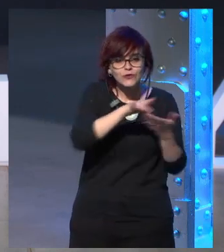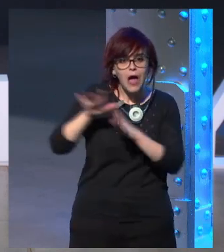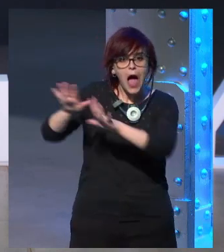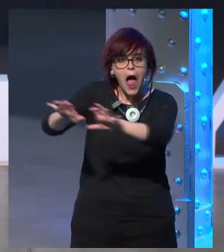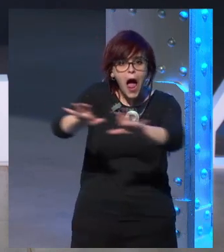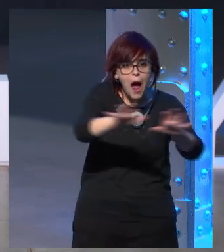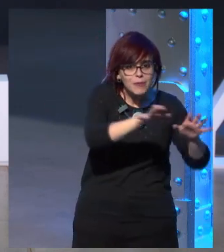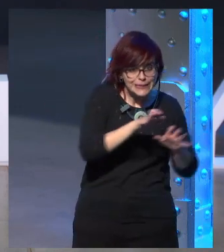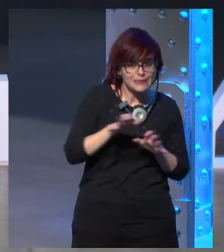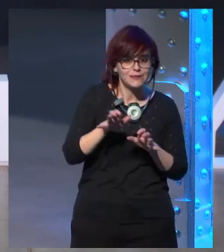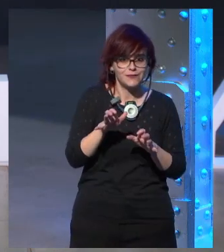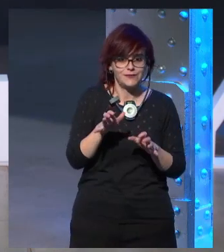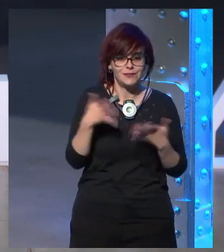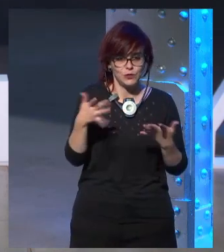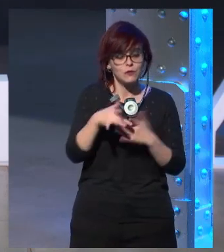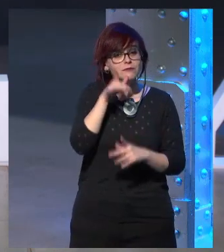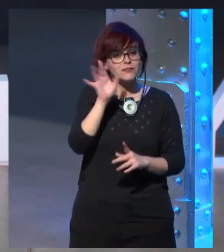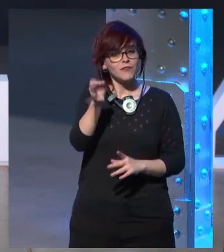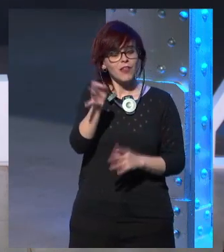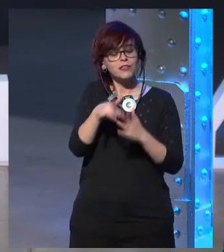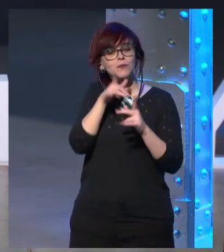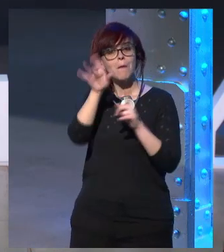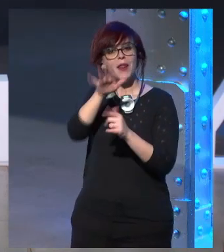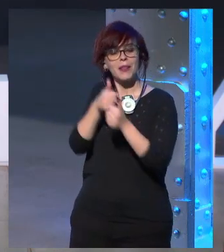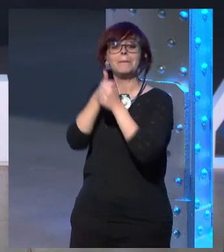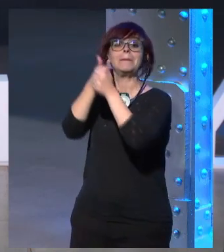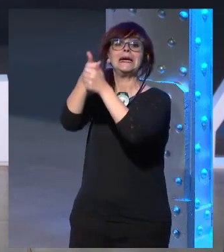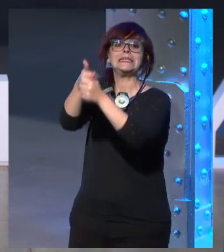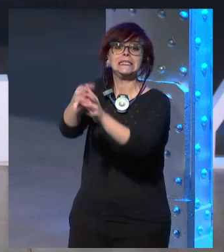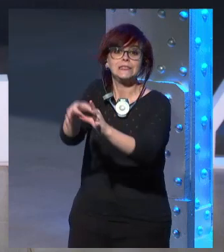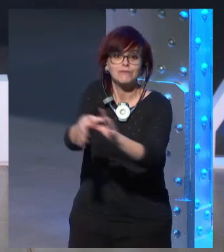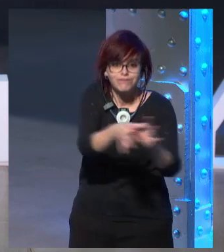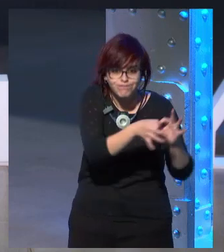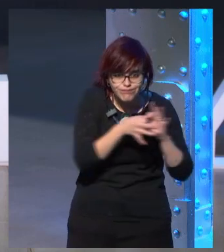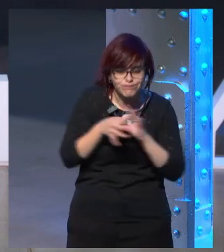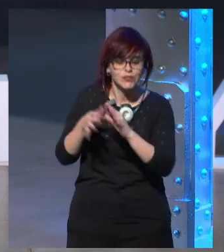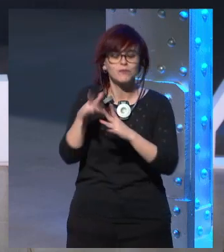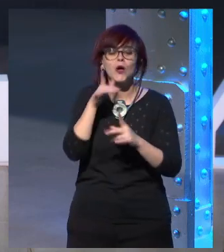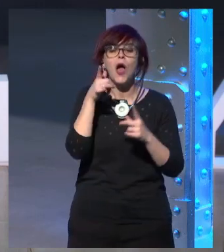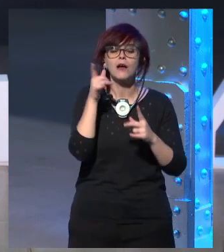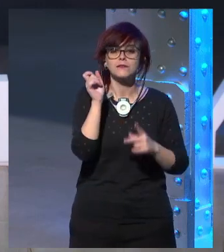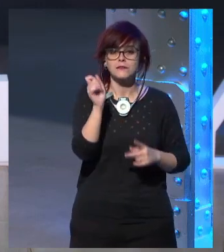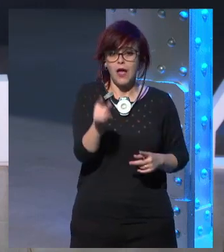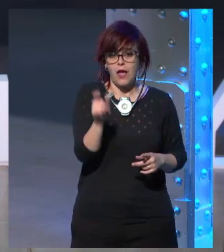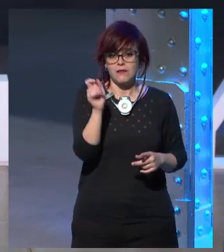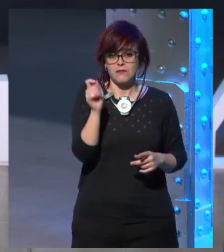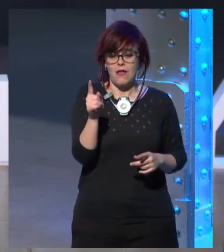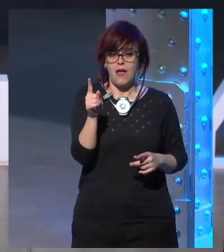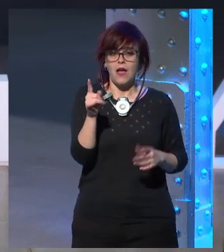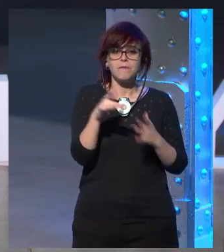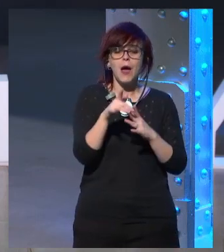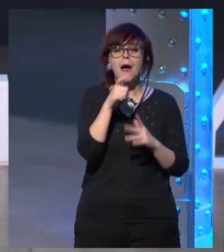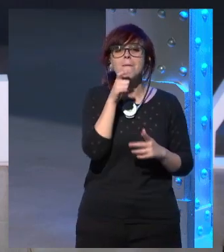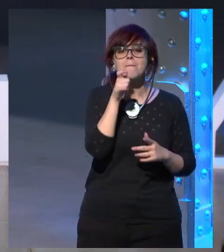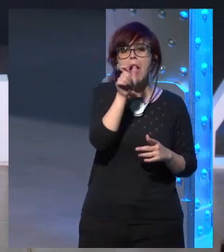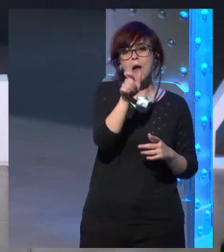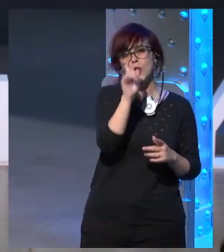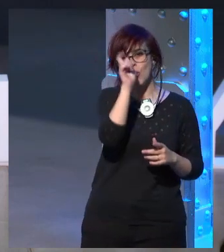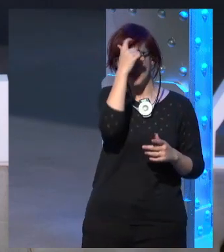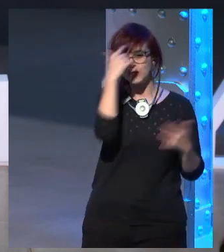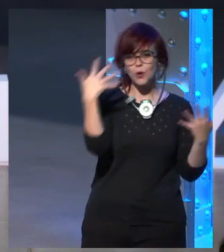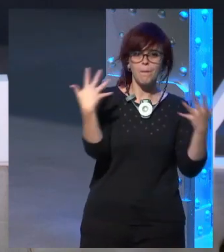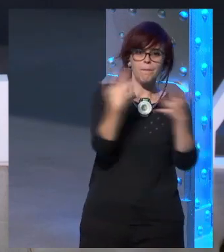many times when we speak about connected learning, this is what we are chasing here, we confuse the